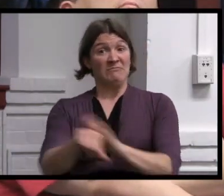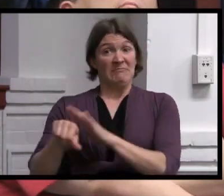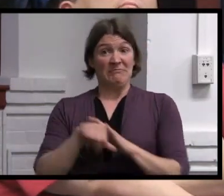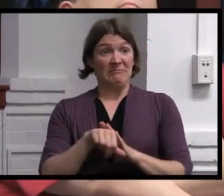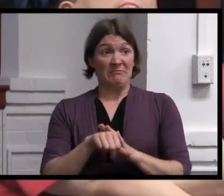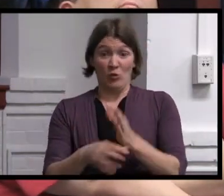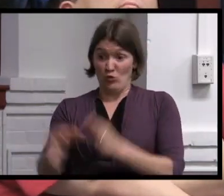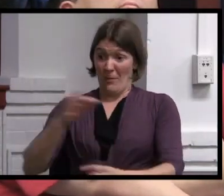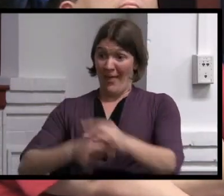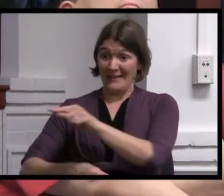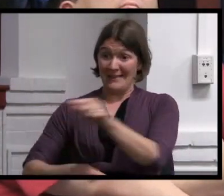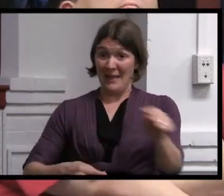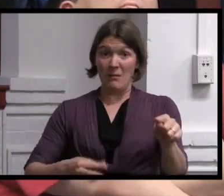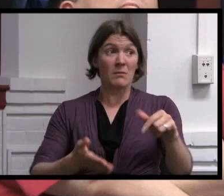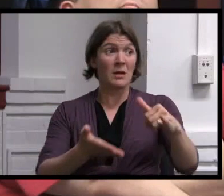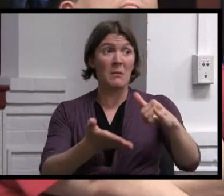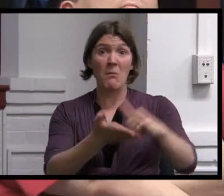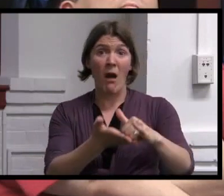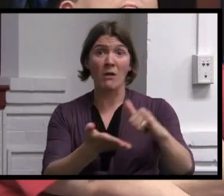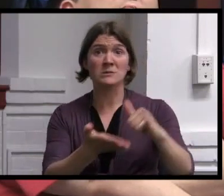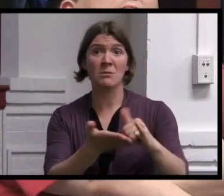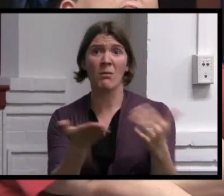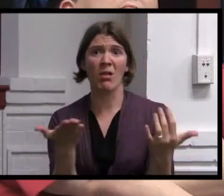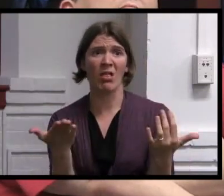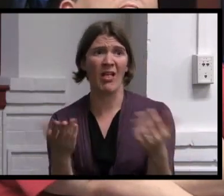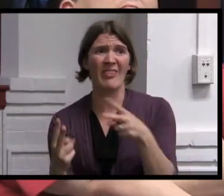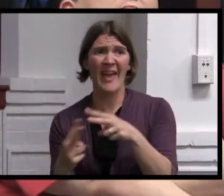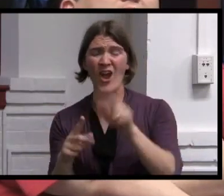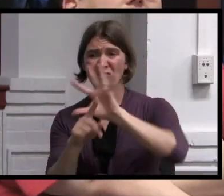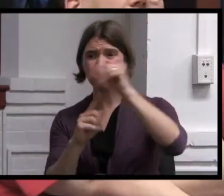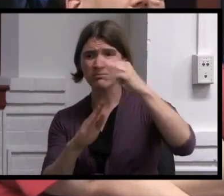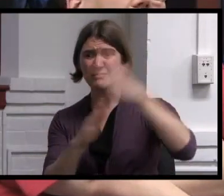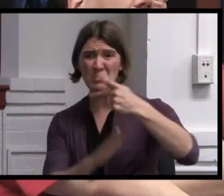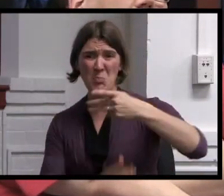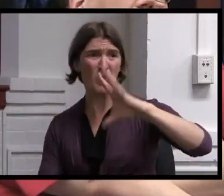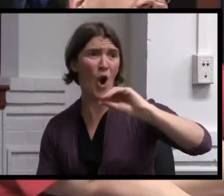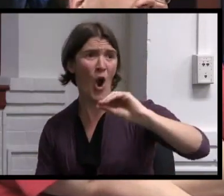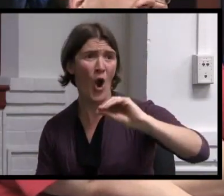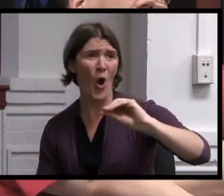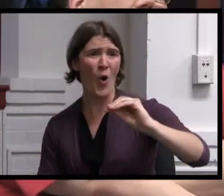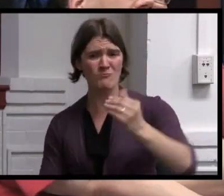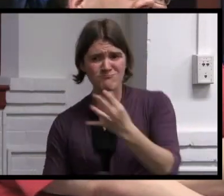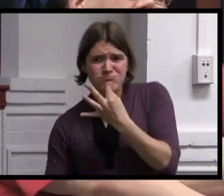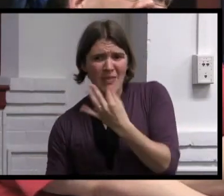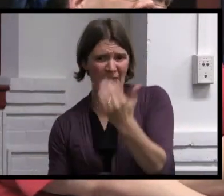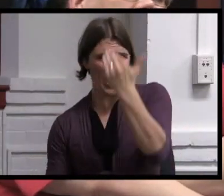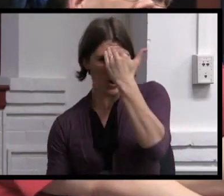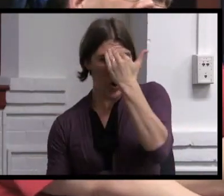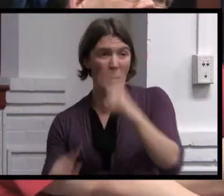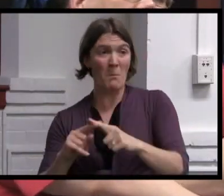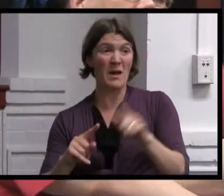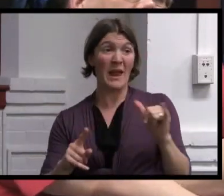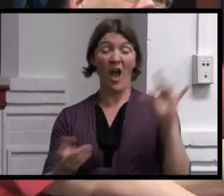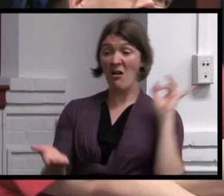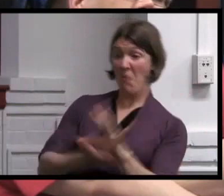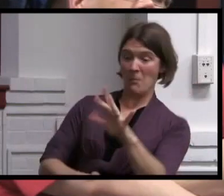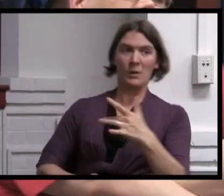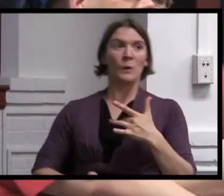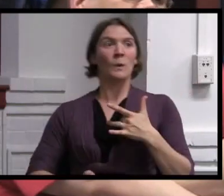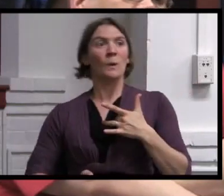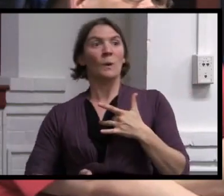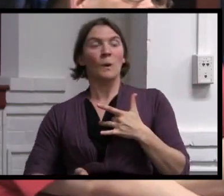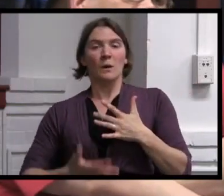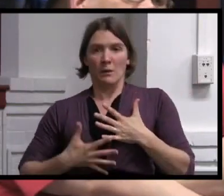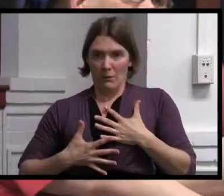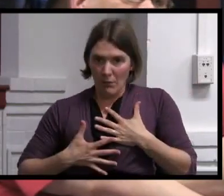hard to find replacements for them given the harshness and the suddenness of what's happened here and the bad